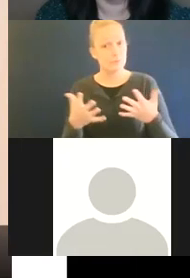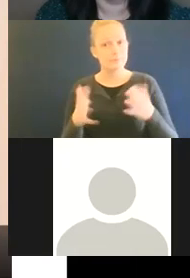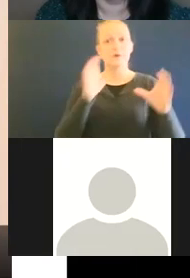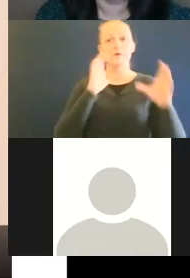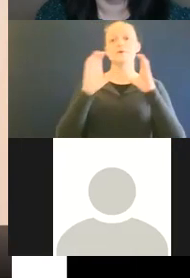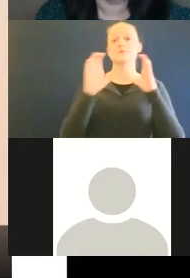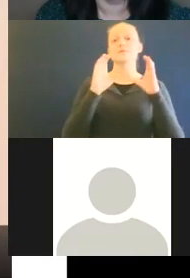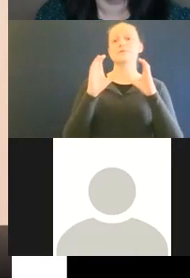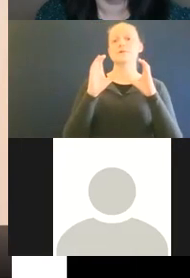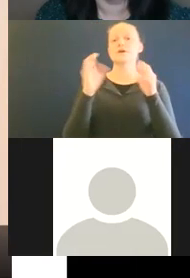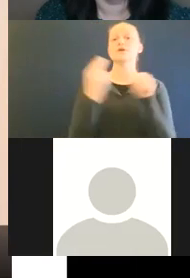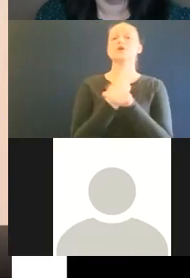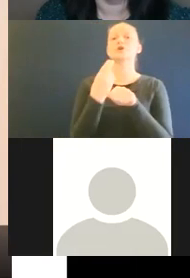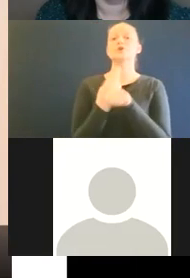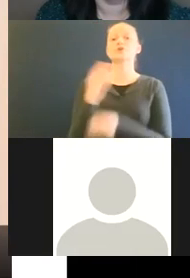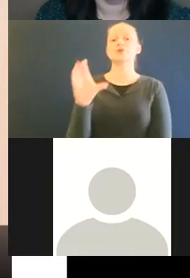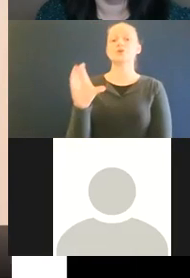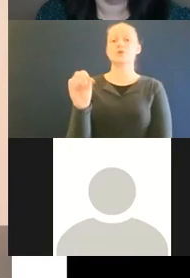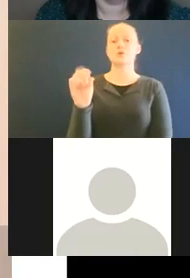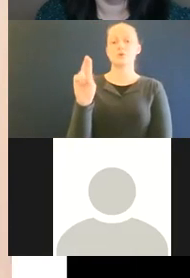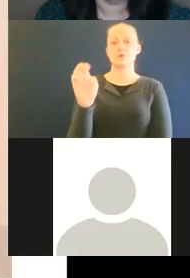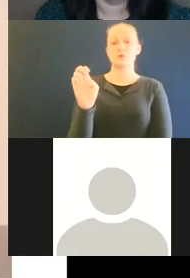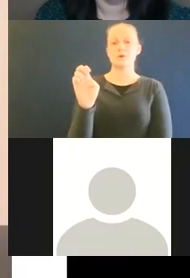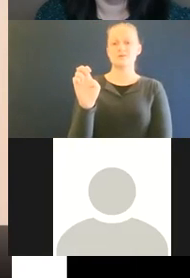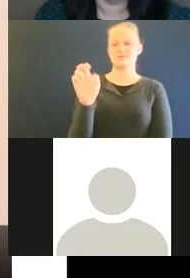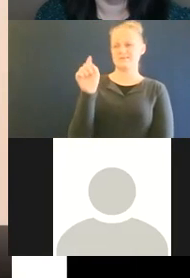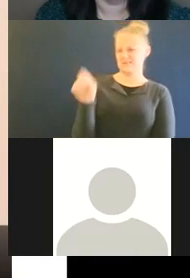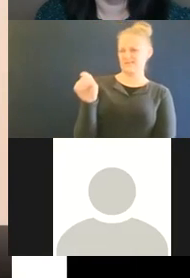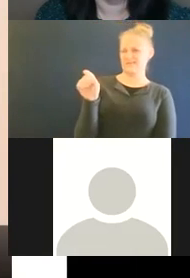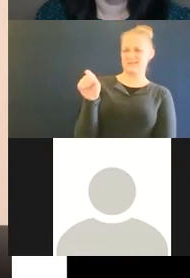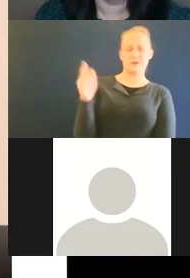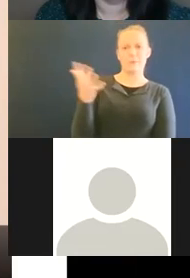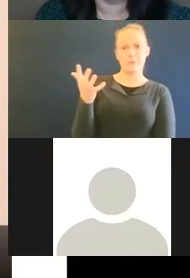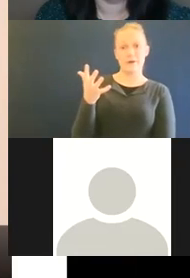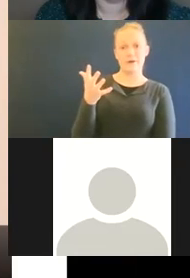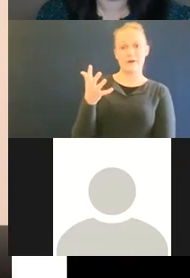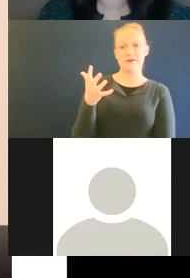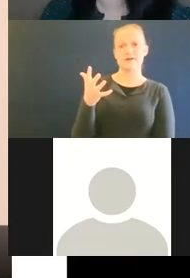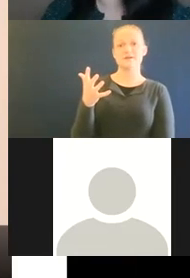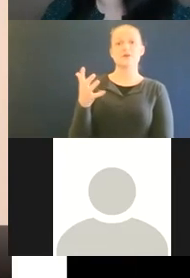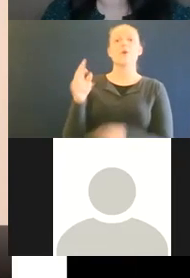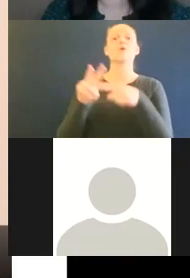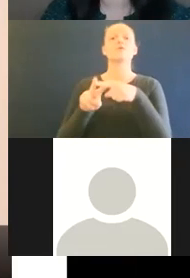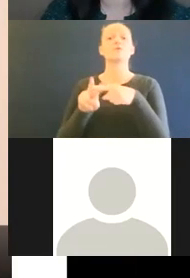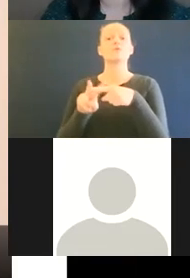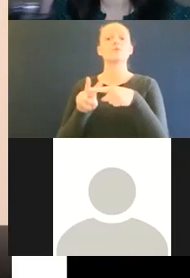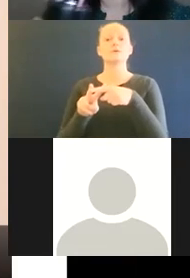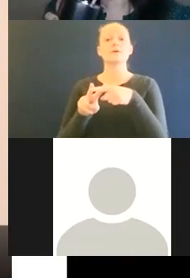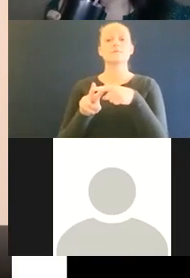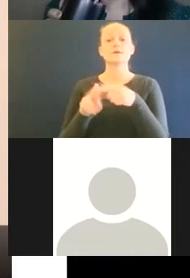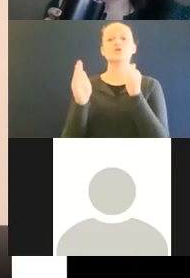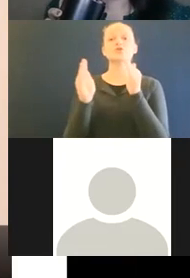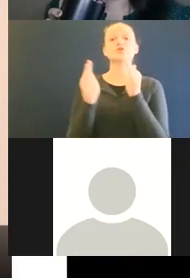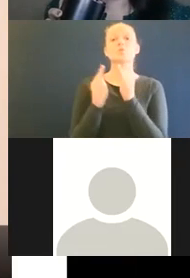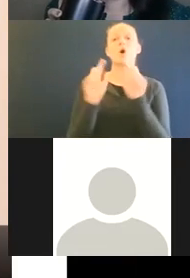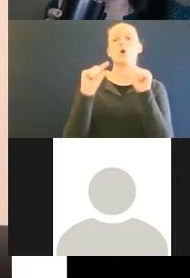core. If you're wondering, what is core? Core vocabulary is a small set of